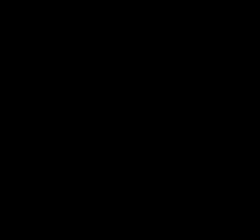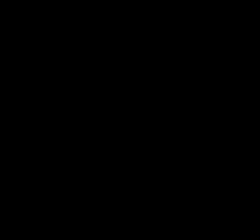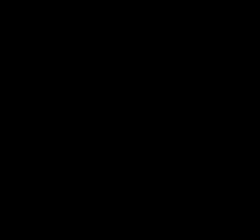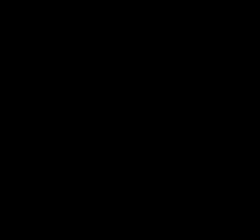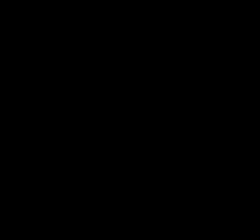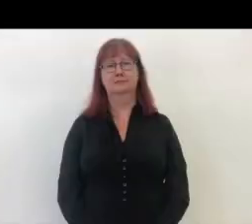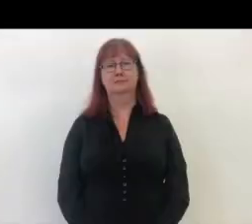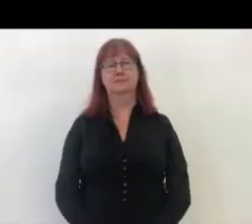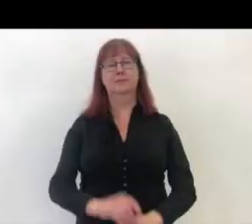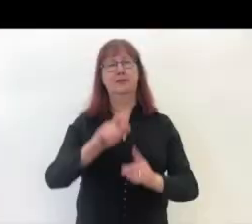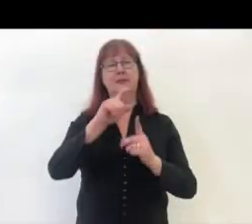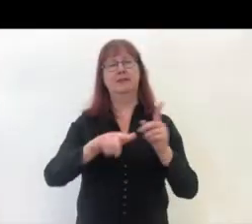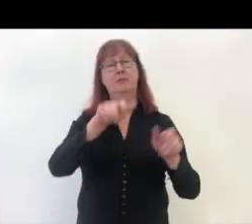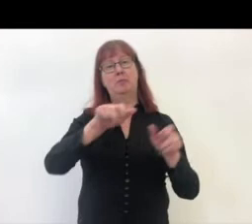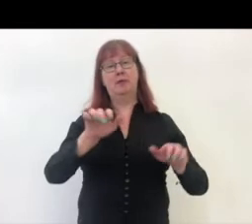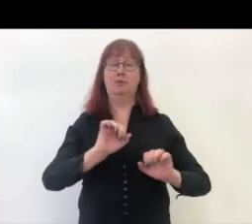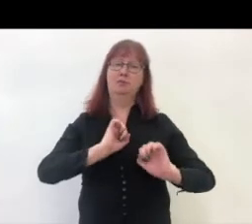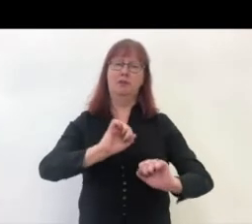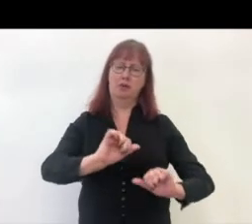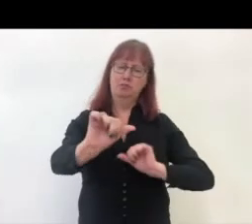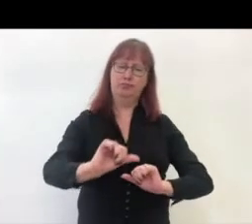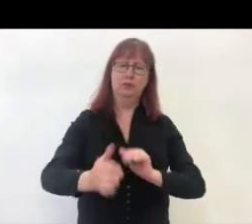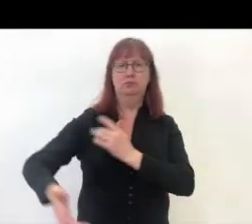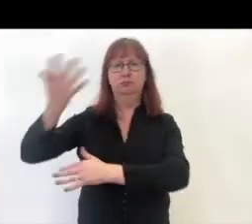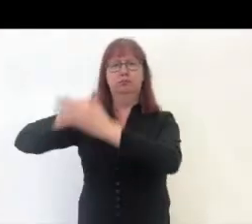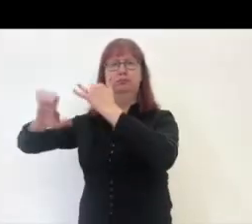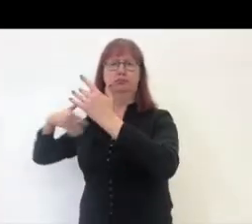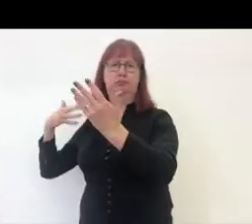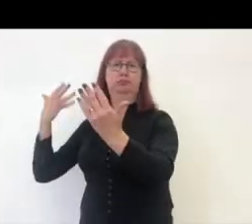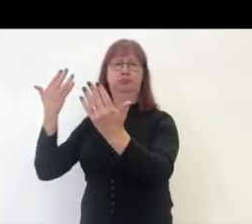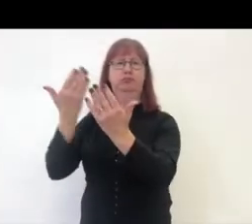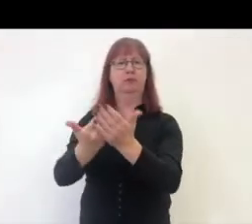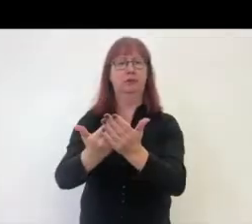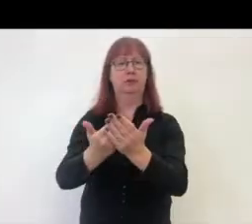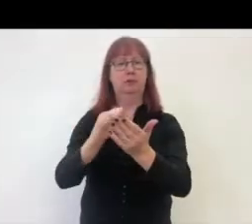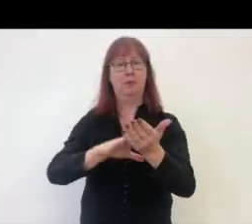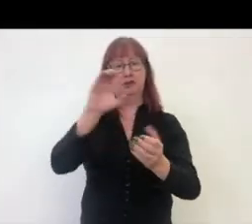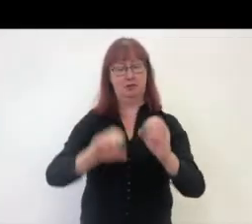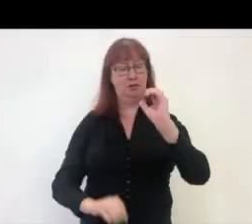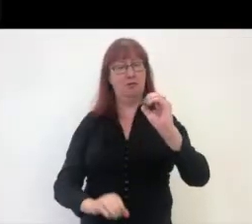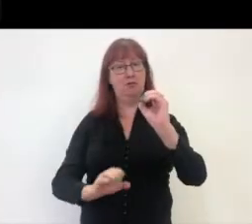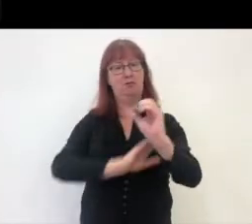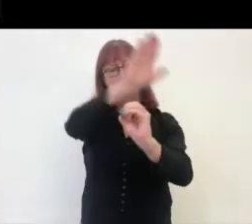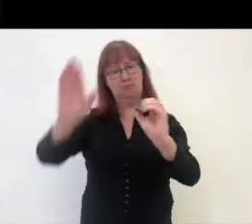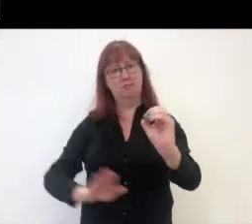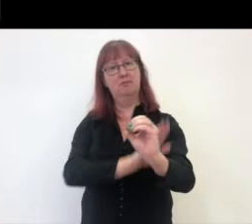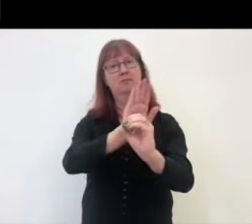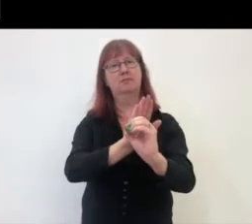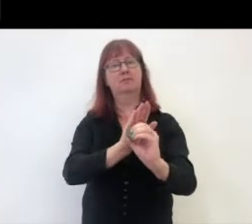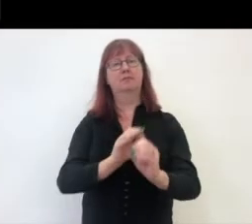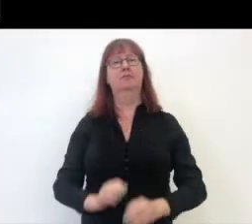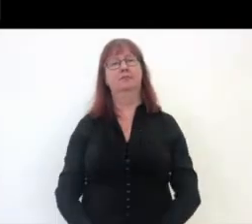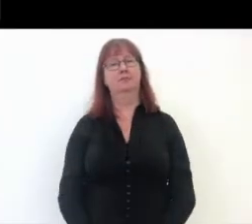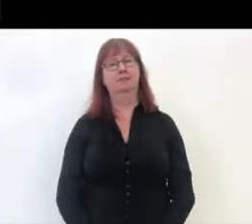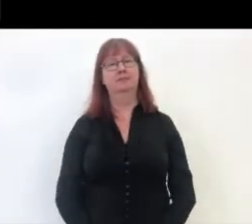Disabled People's Mini-Histories from Manchester and beyond Episode 3